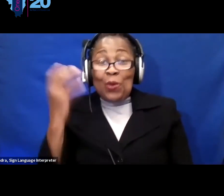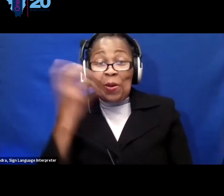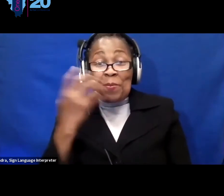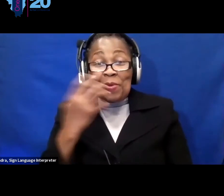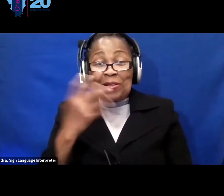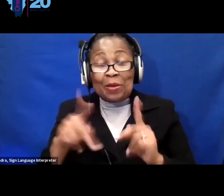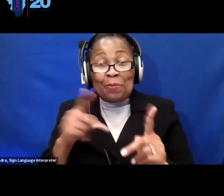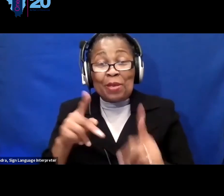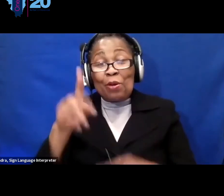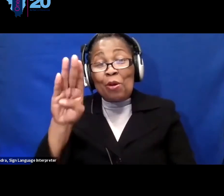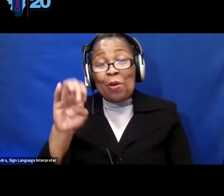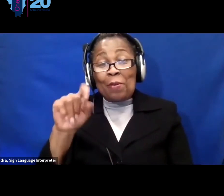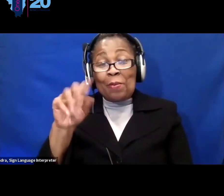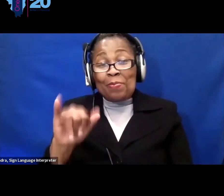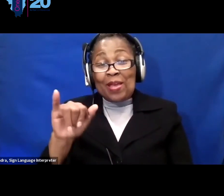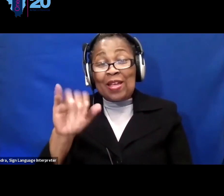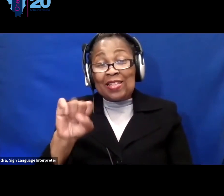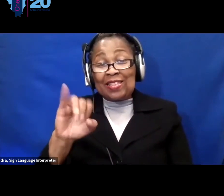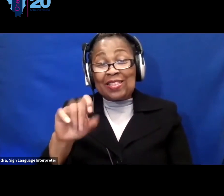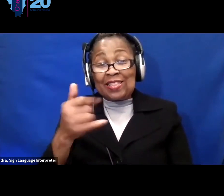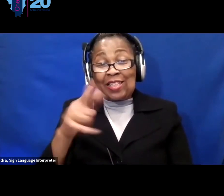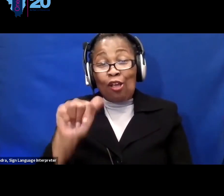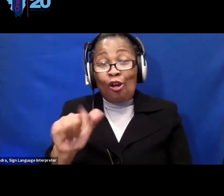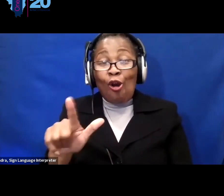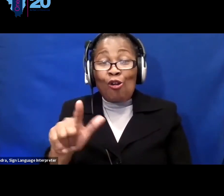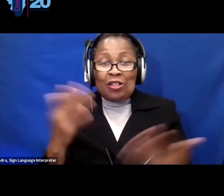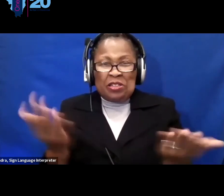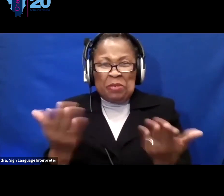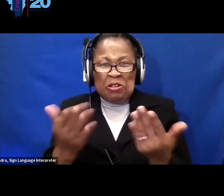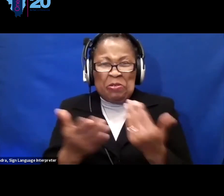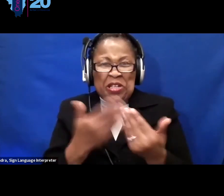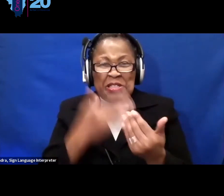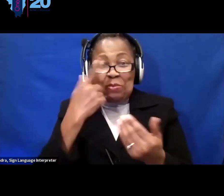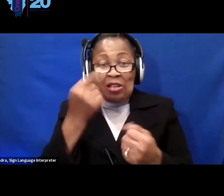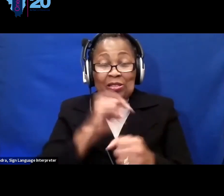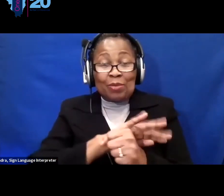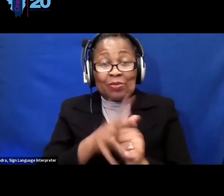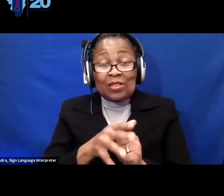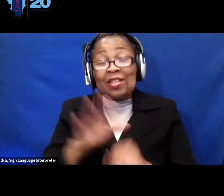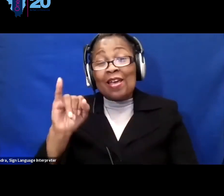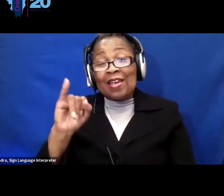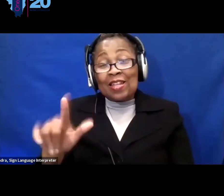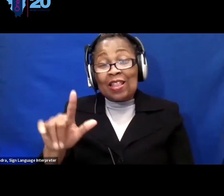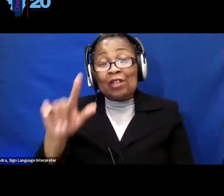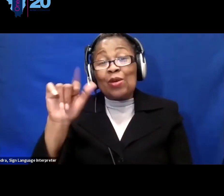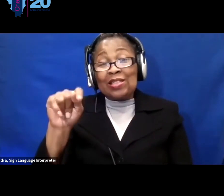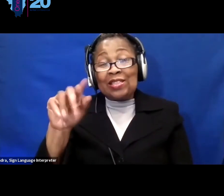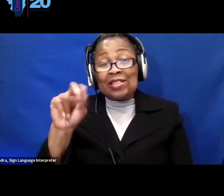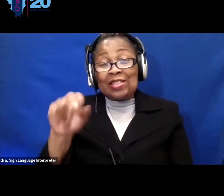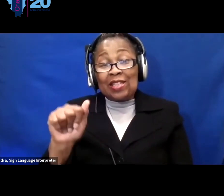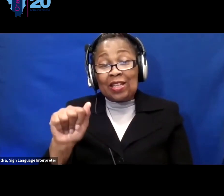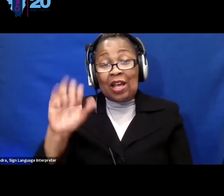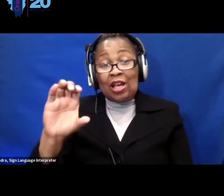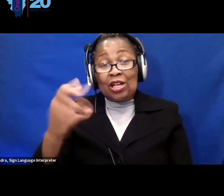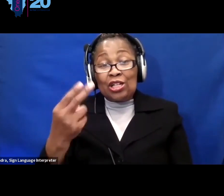from Washington, thanks to the pandemic, she can be here very easily, as well as Illinois' own Tina Childress.